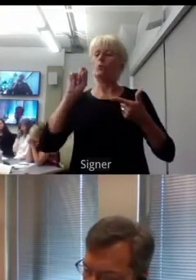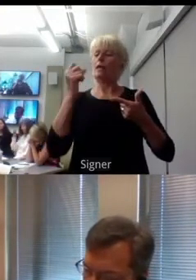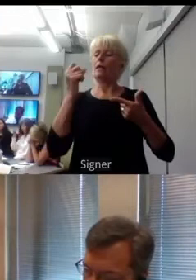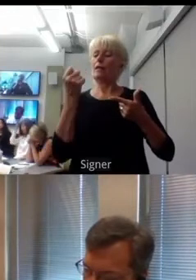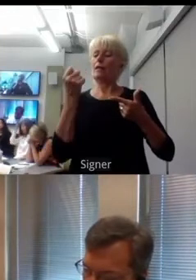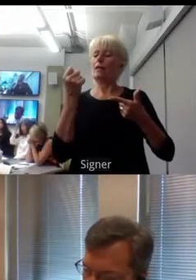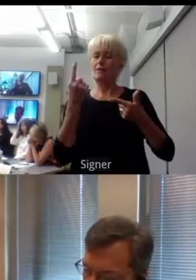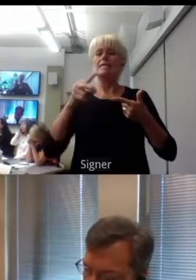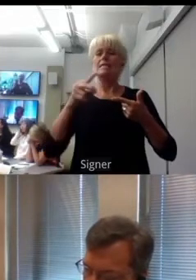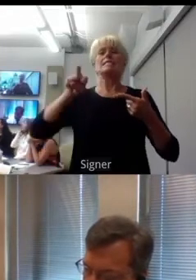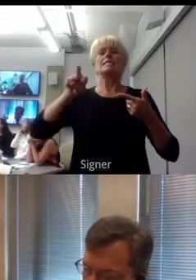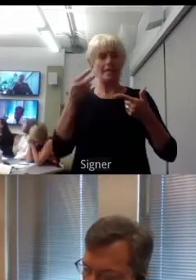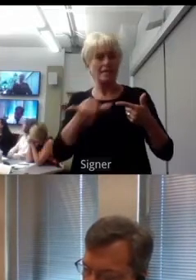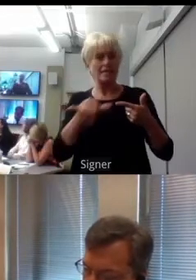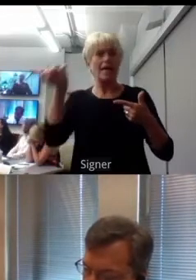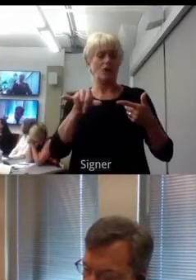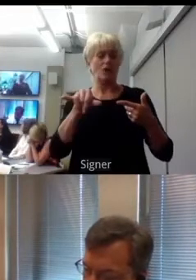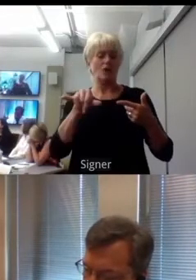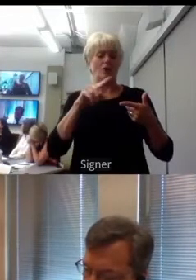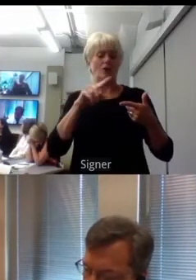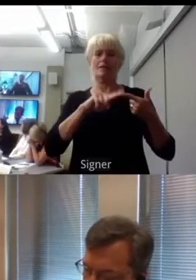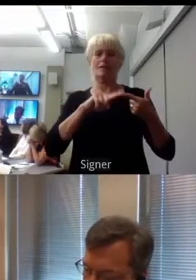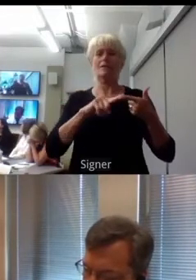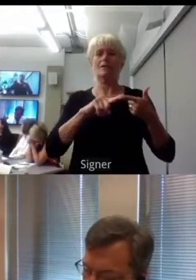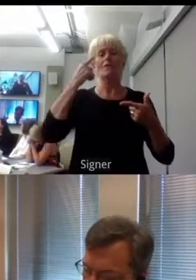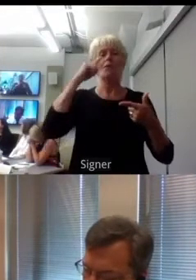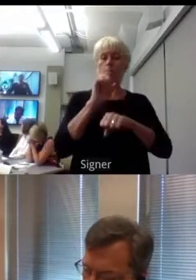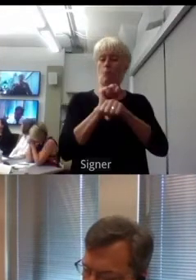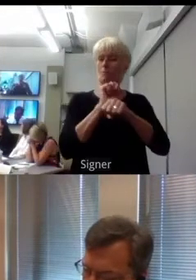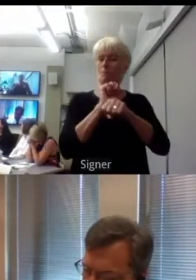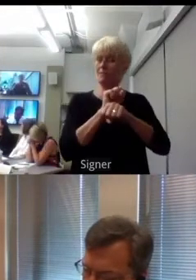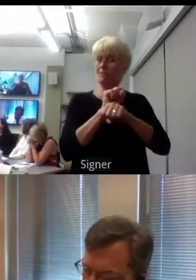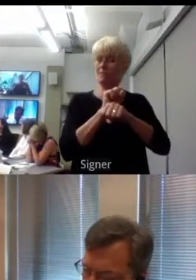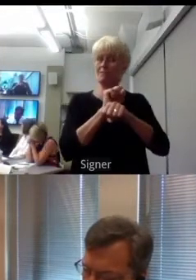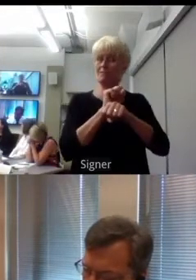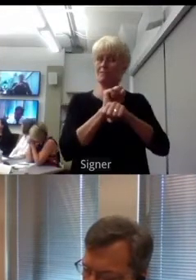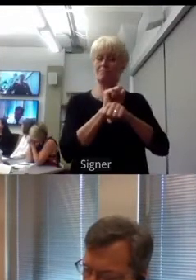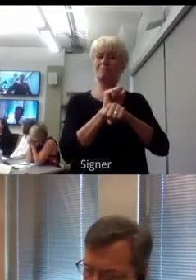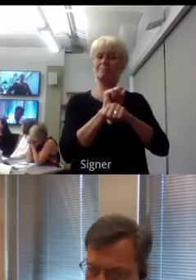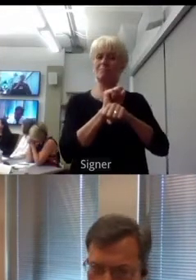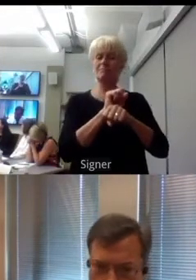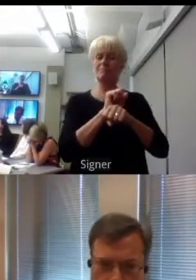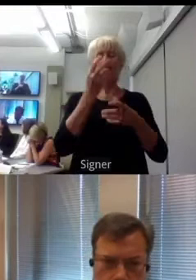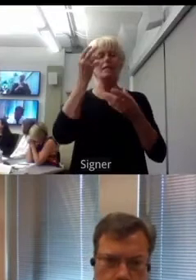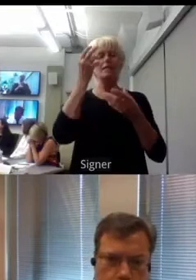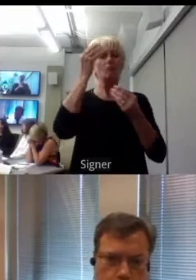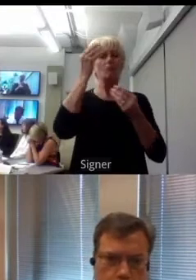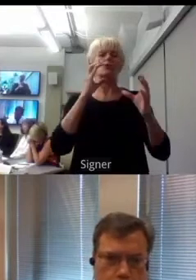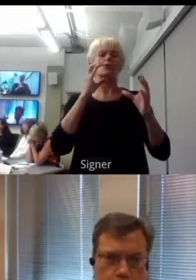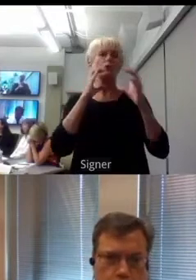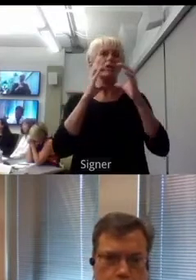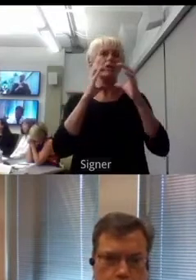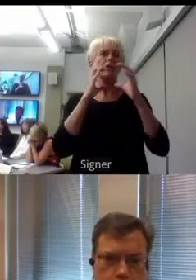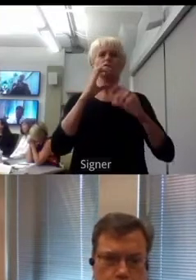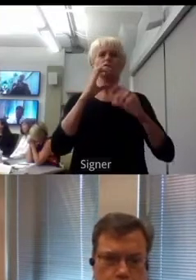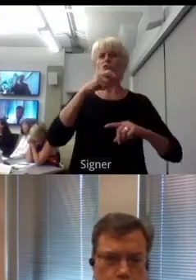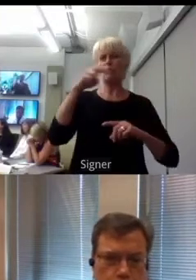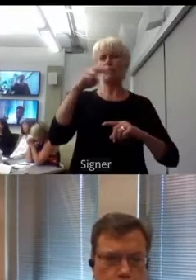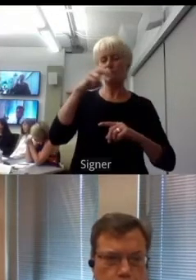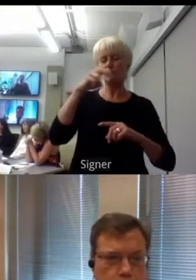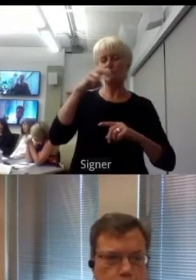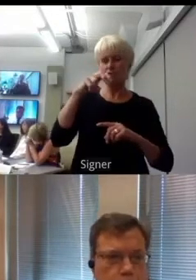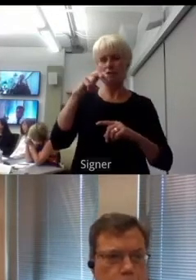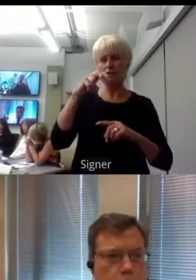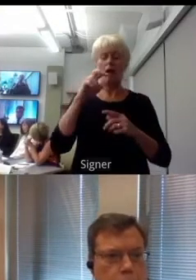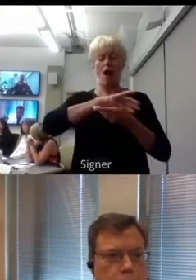covered employment, information, communications, and transportation. All of that went on while Val had